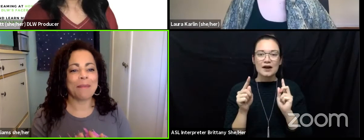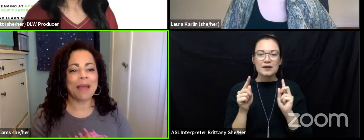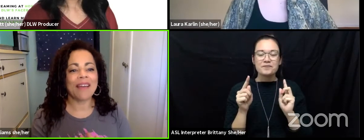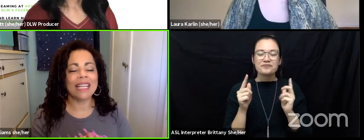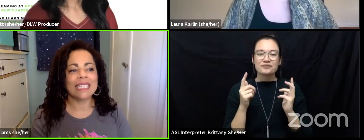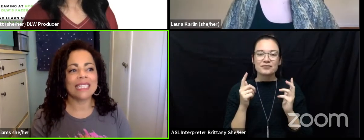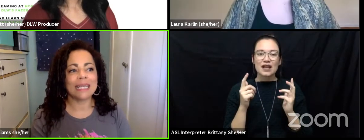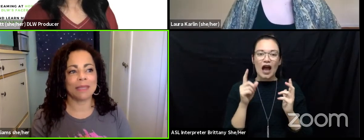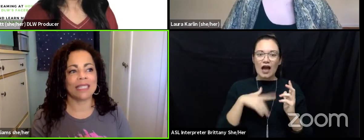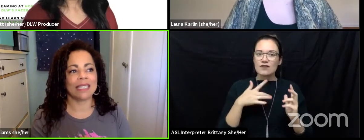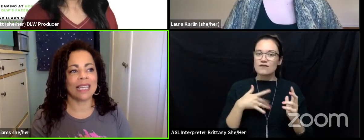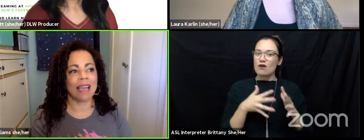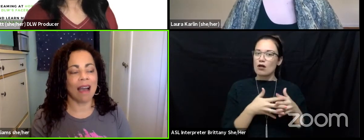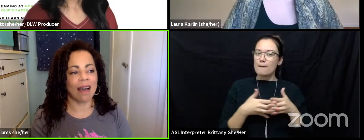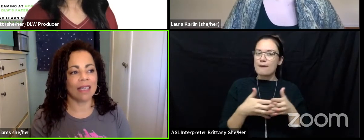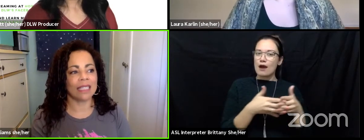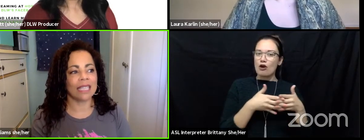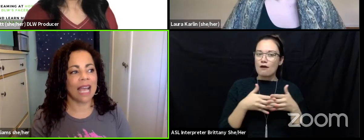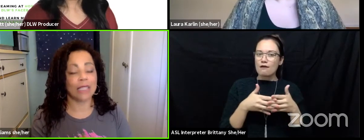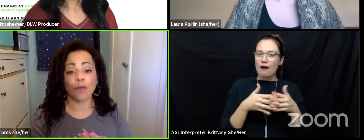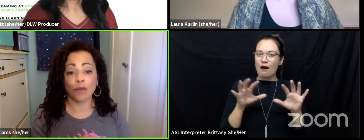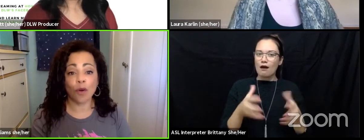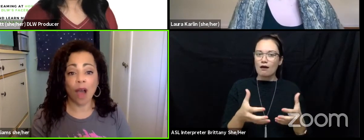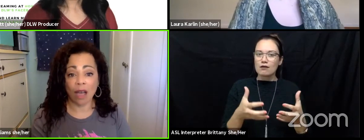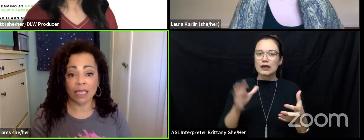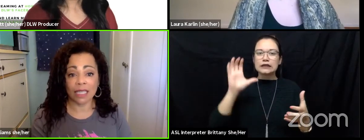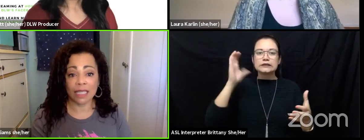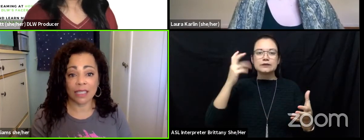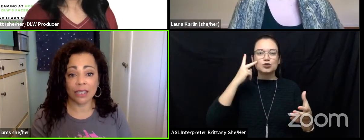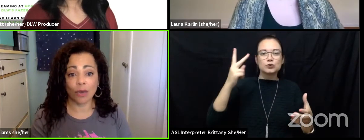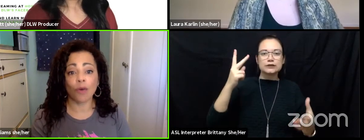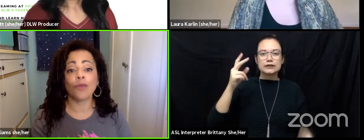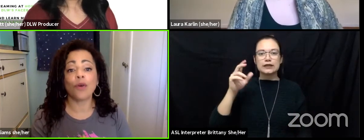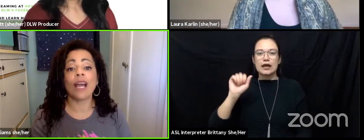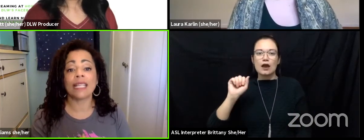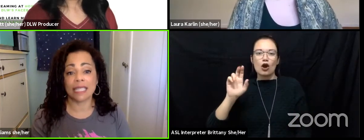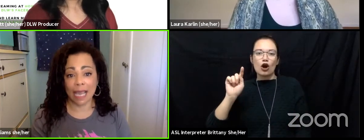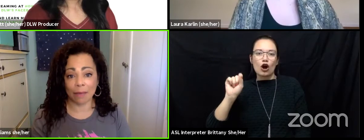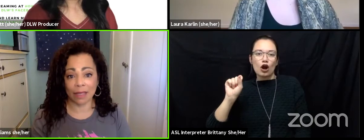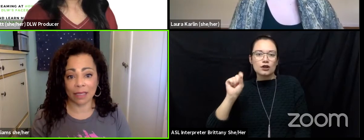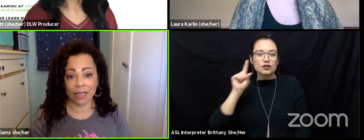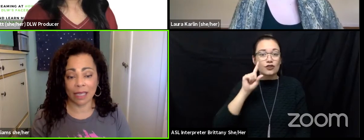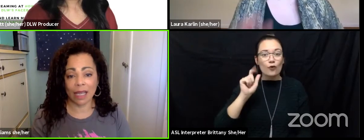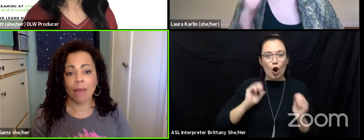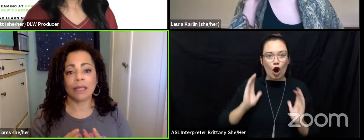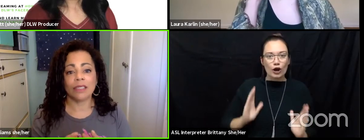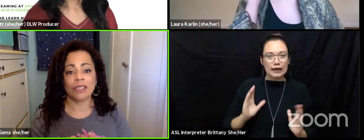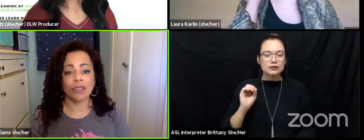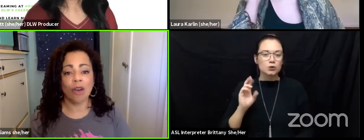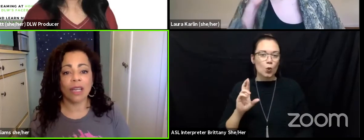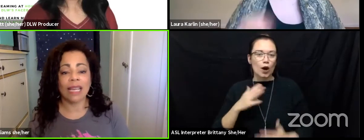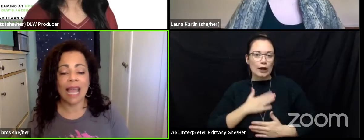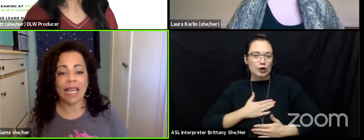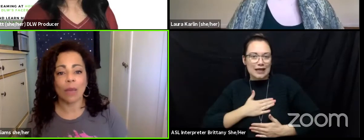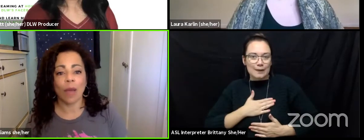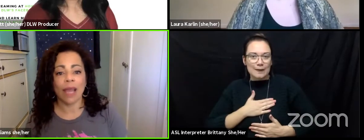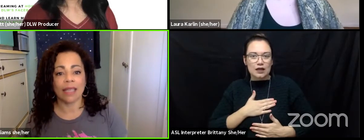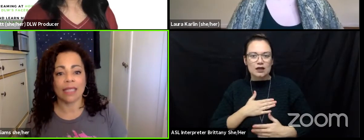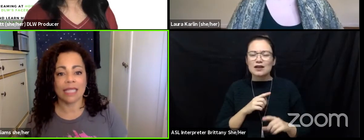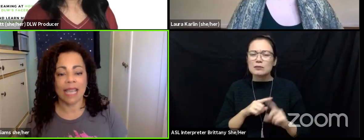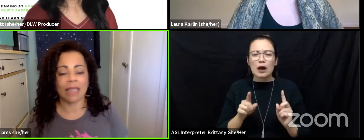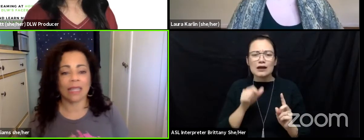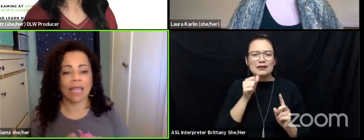that America seems to see the arts as for artists or for entertainment, but does not in any